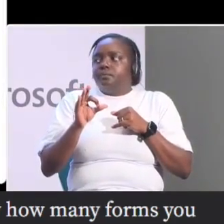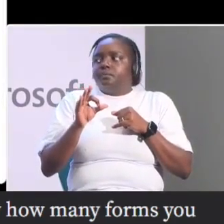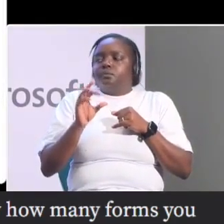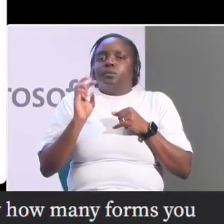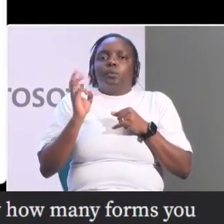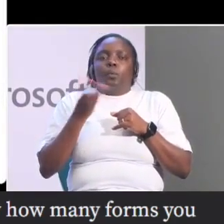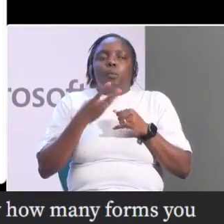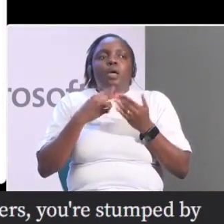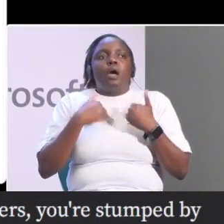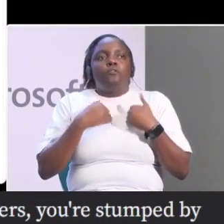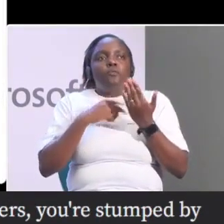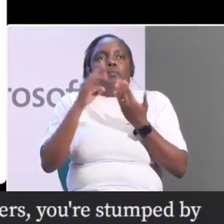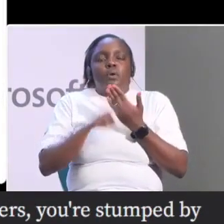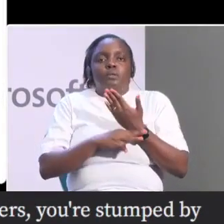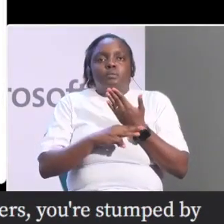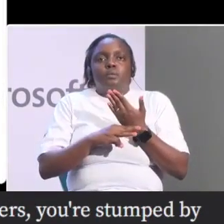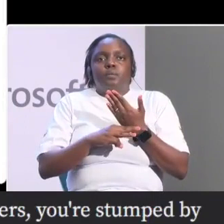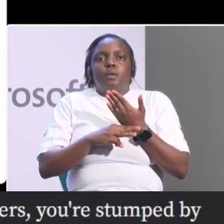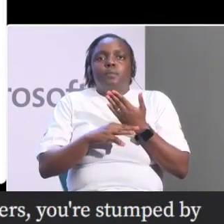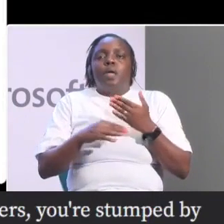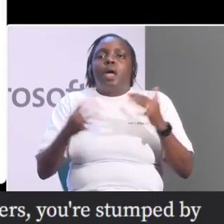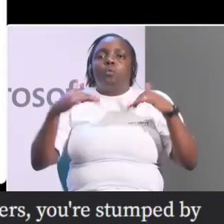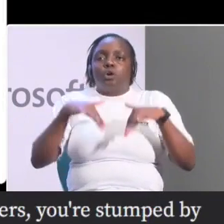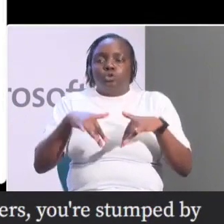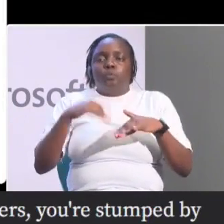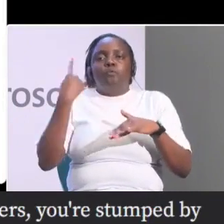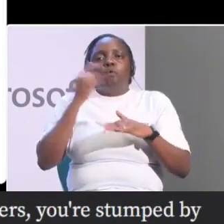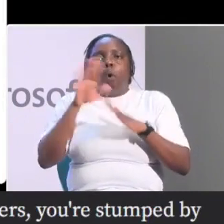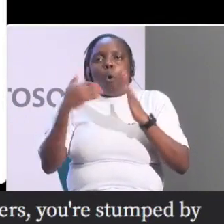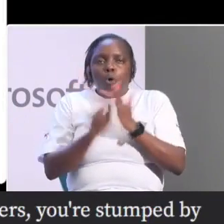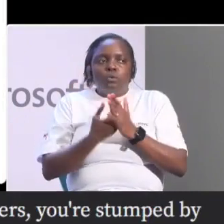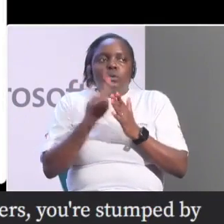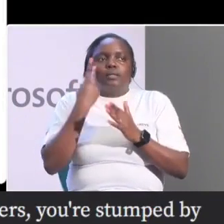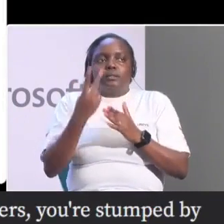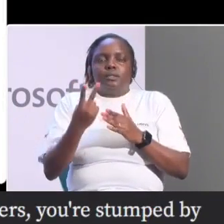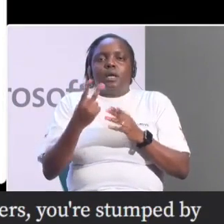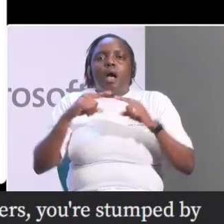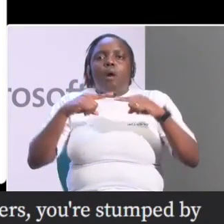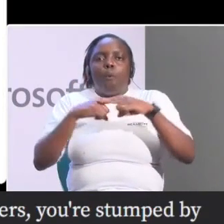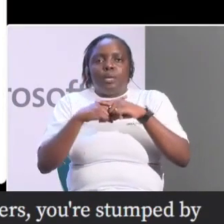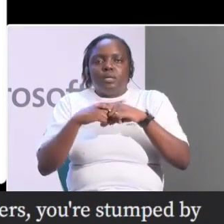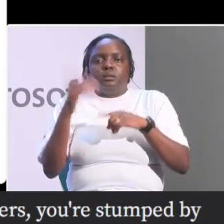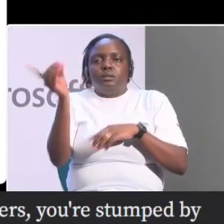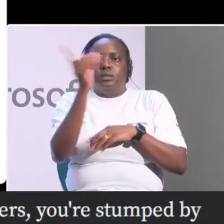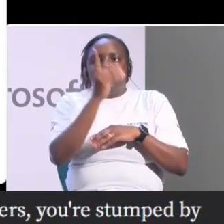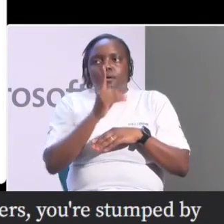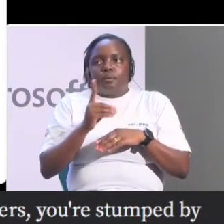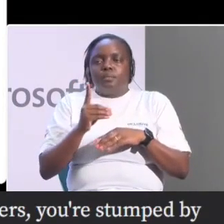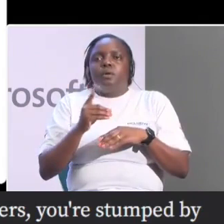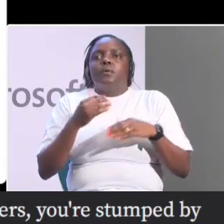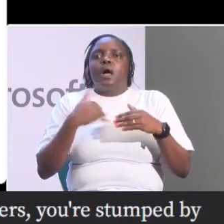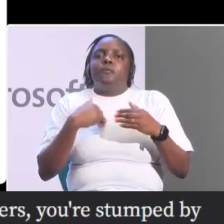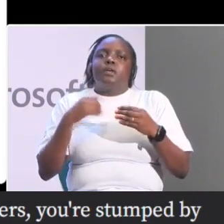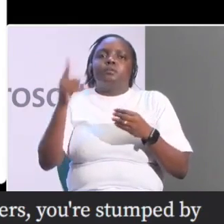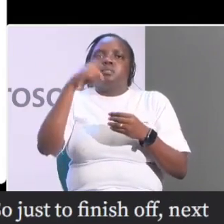We run programs and workshops open to all humans. And on screen, you can see a really complicated diagram full of squares and